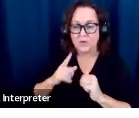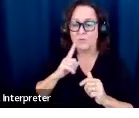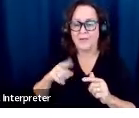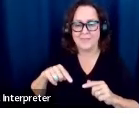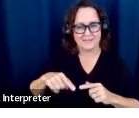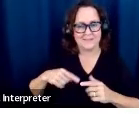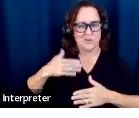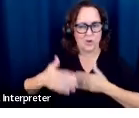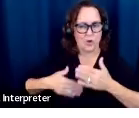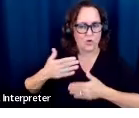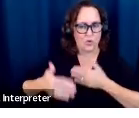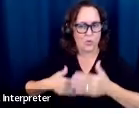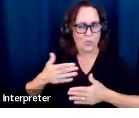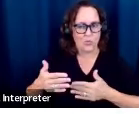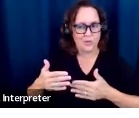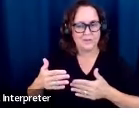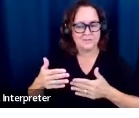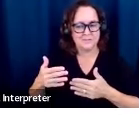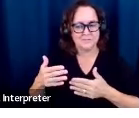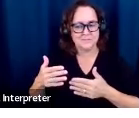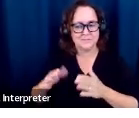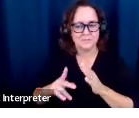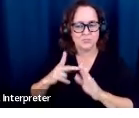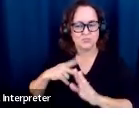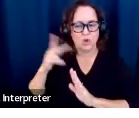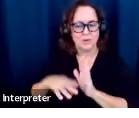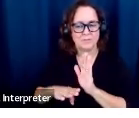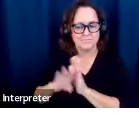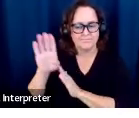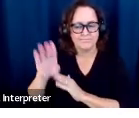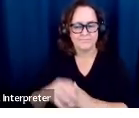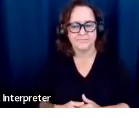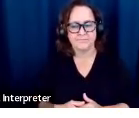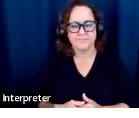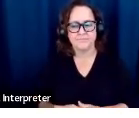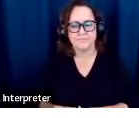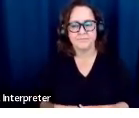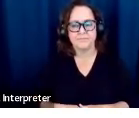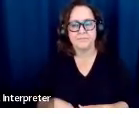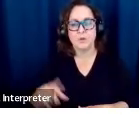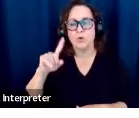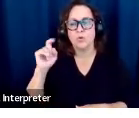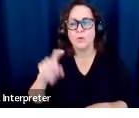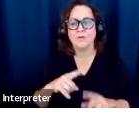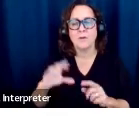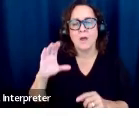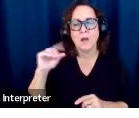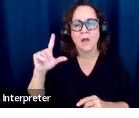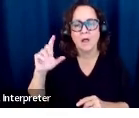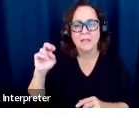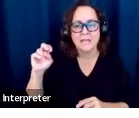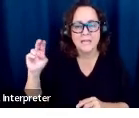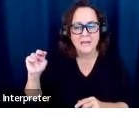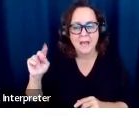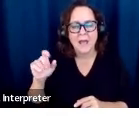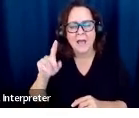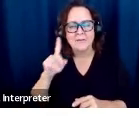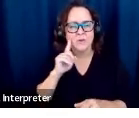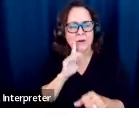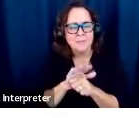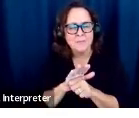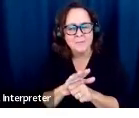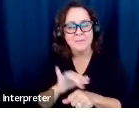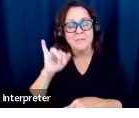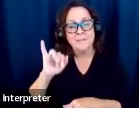an ongoing initiative we're developing. Eliana, a question from Colleen, just asking for some confirmation.